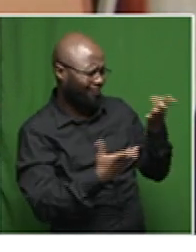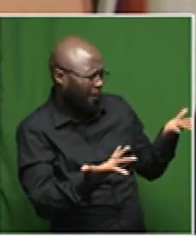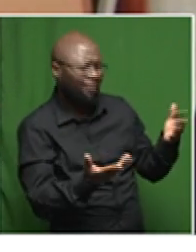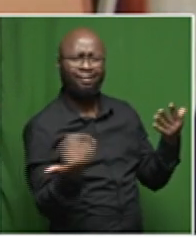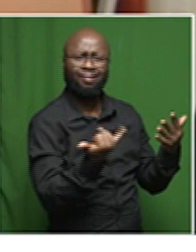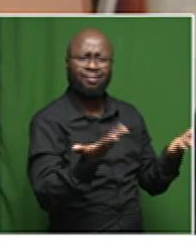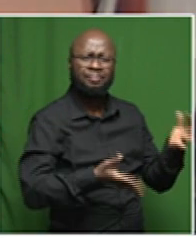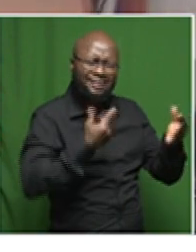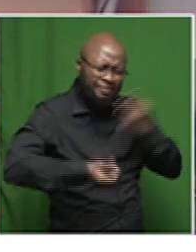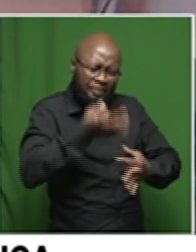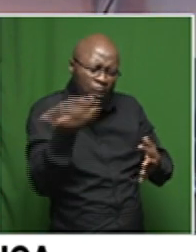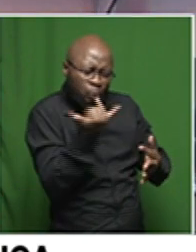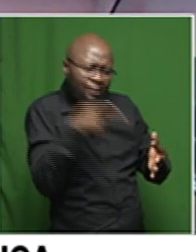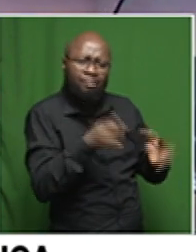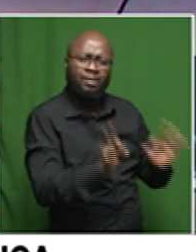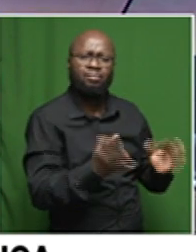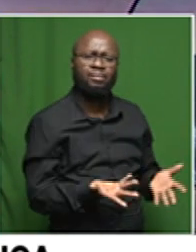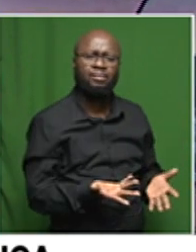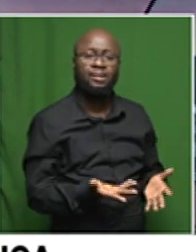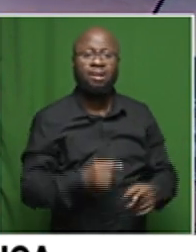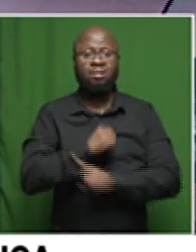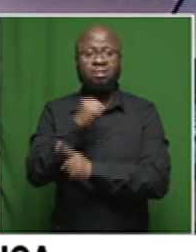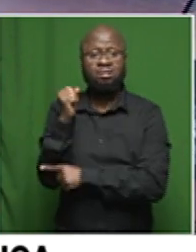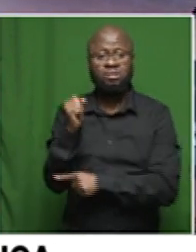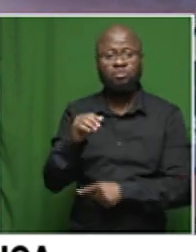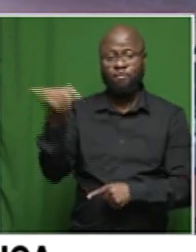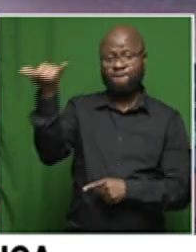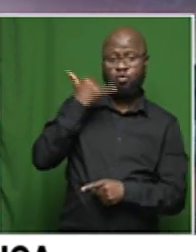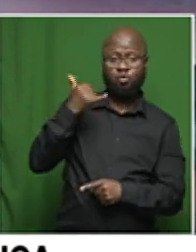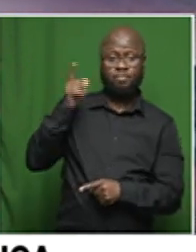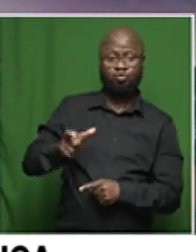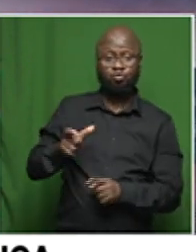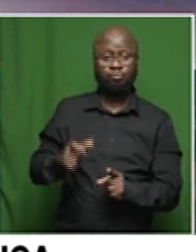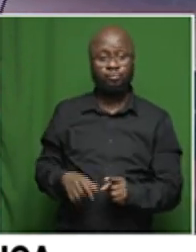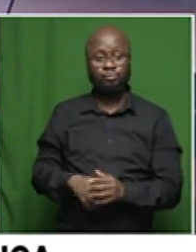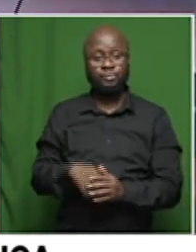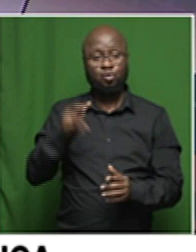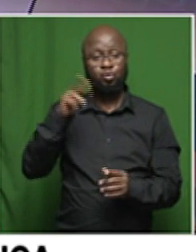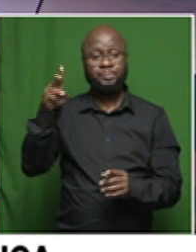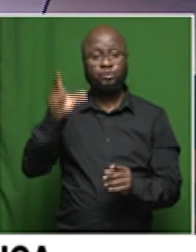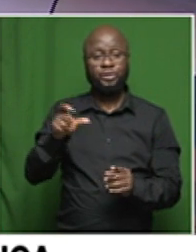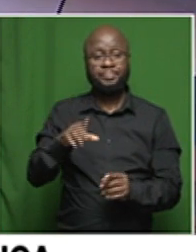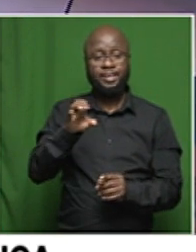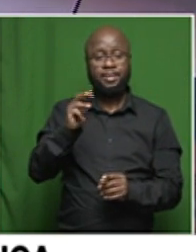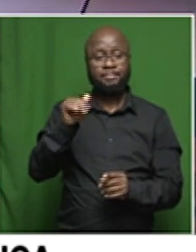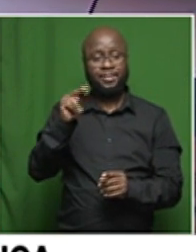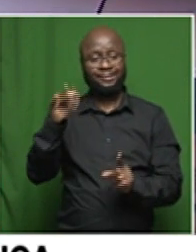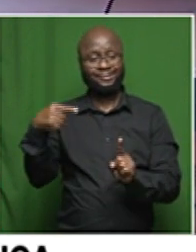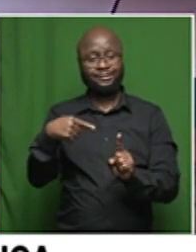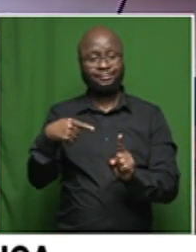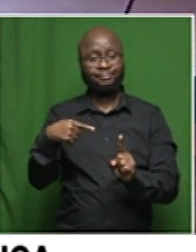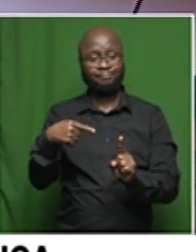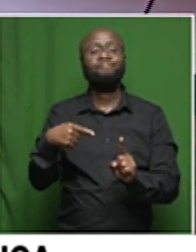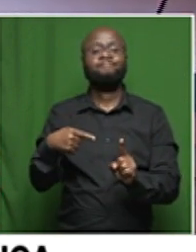All right, thank you for that one. We've got, I think, our last caller for the day for you, Doc. Elizabeth from the Northwest. Elizabeth, good day. What's your question? Good